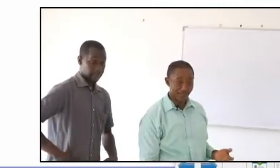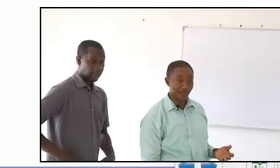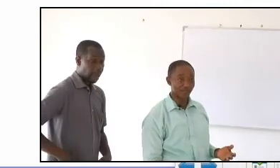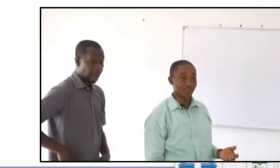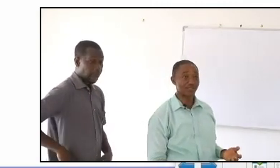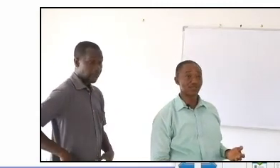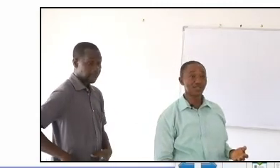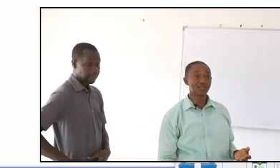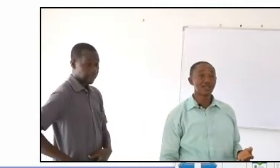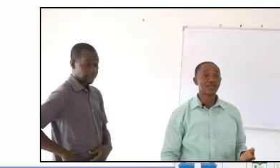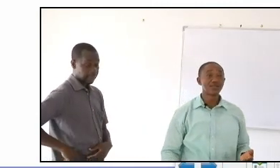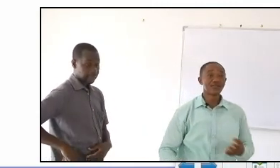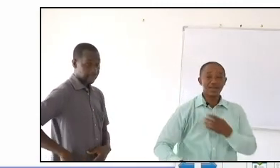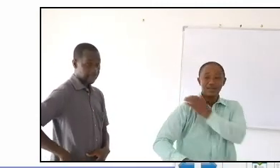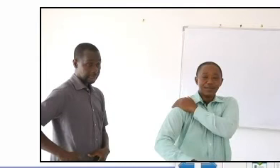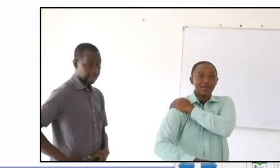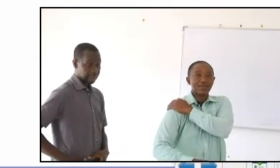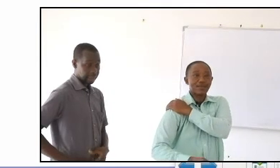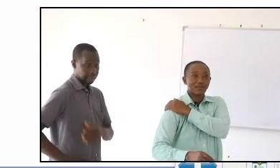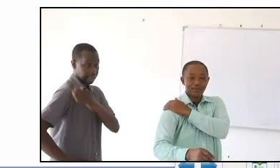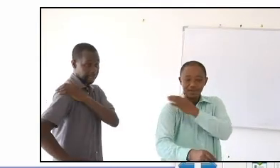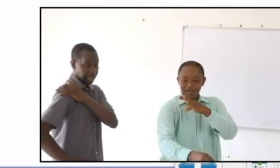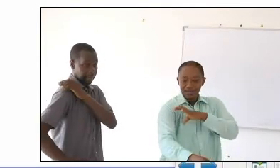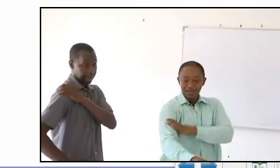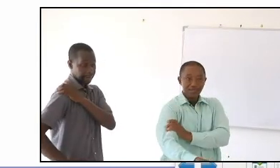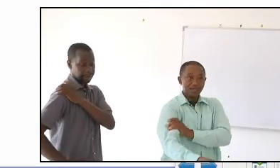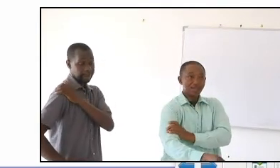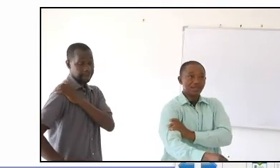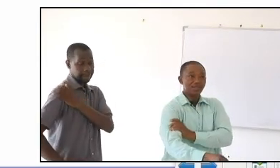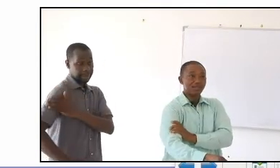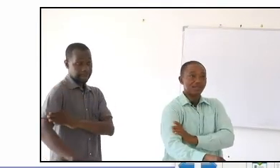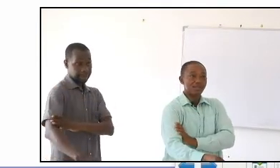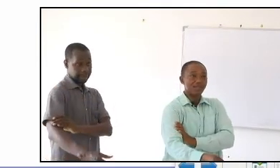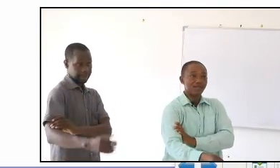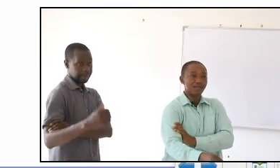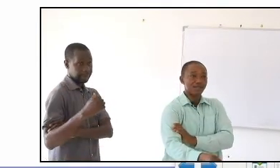joint. Very important joint. You find them here, wherein the